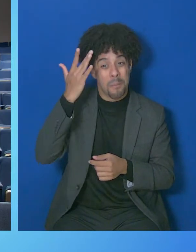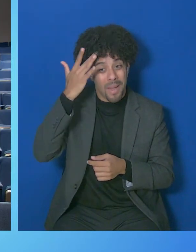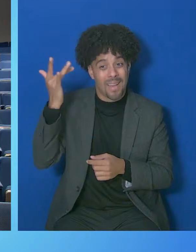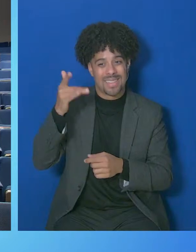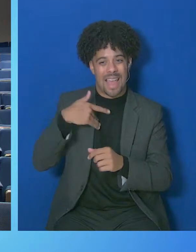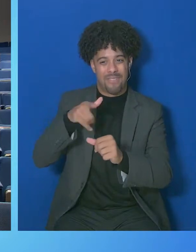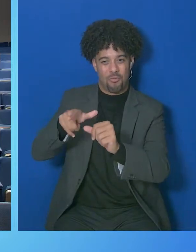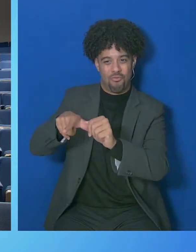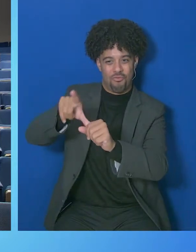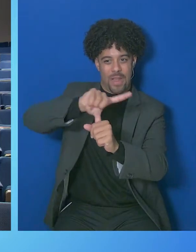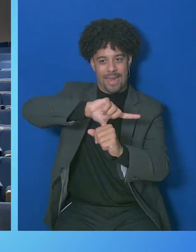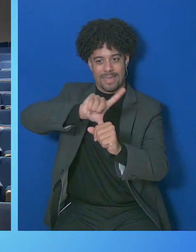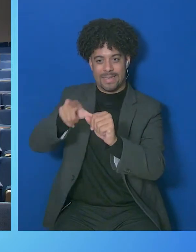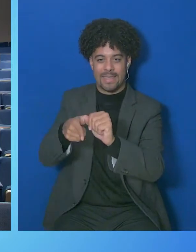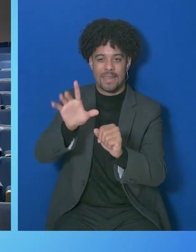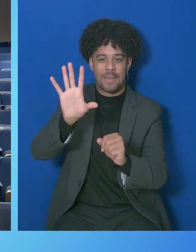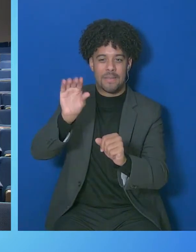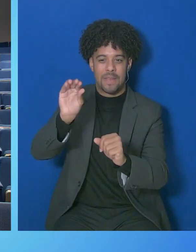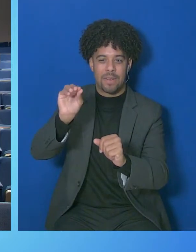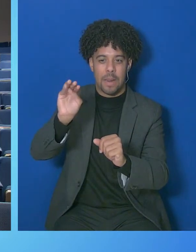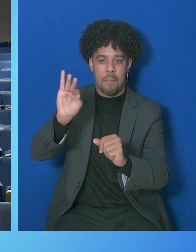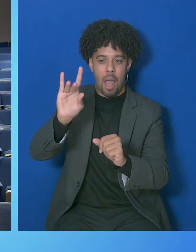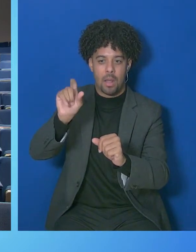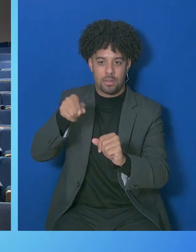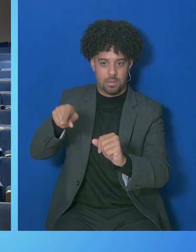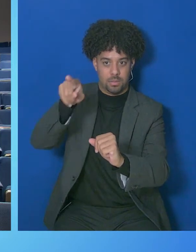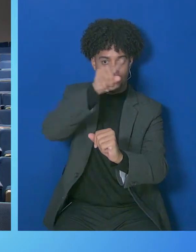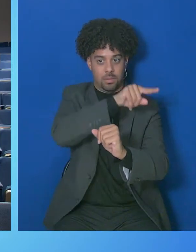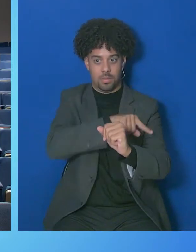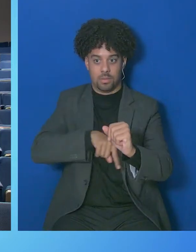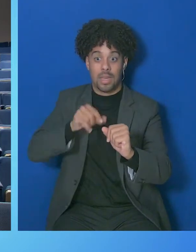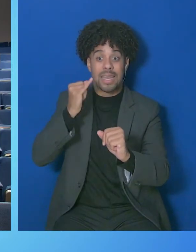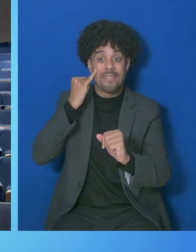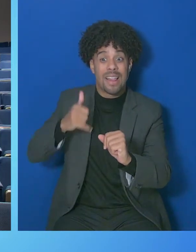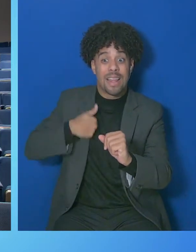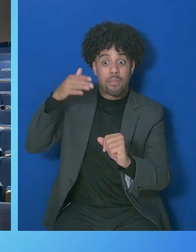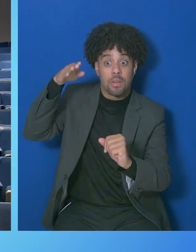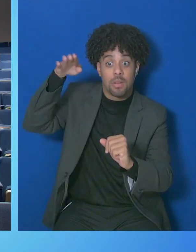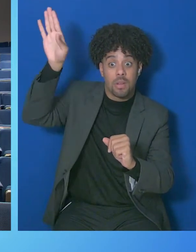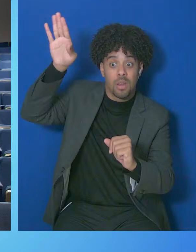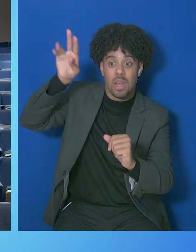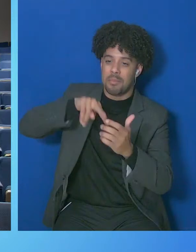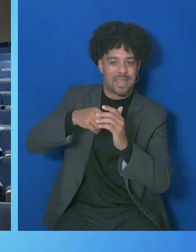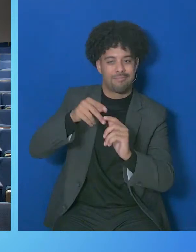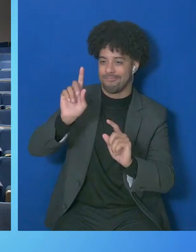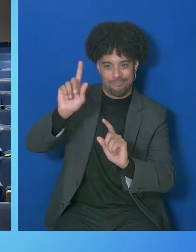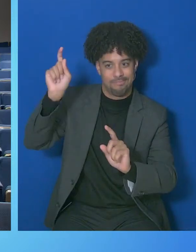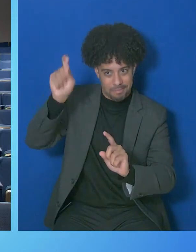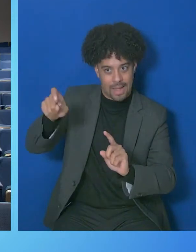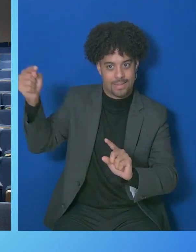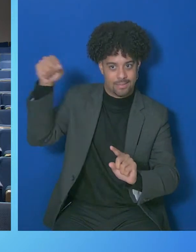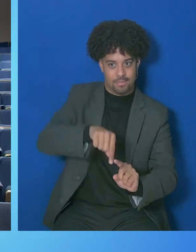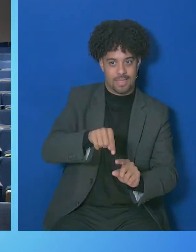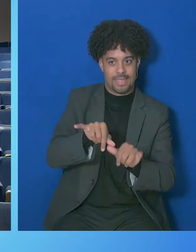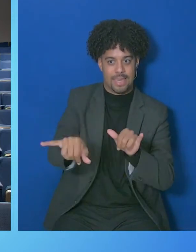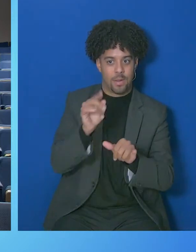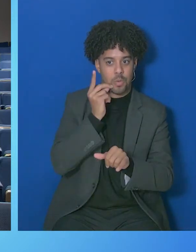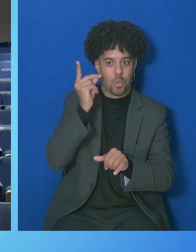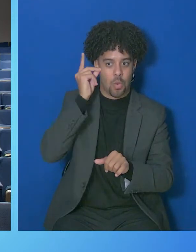the transportation policy. So I'm just, and the thing about it is